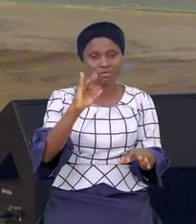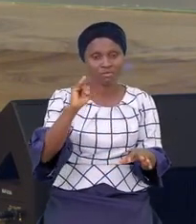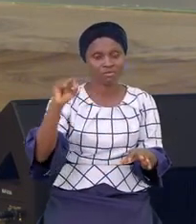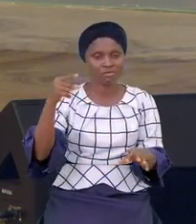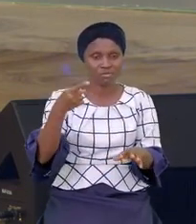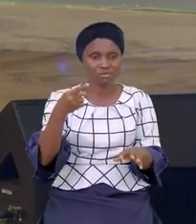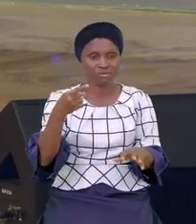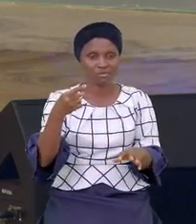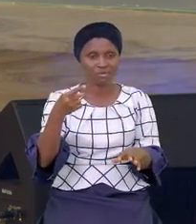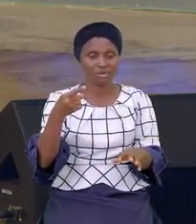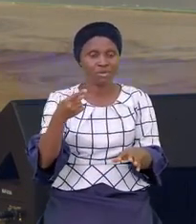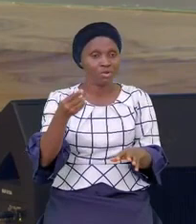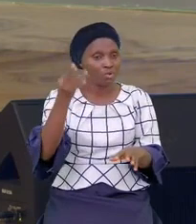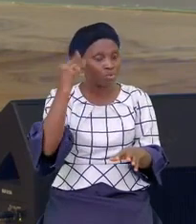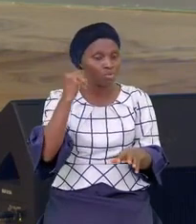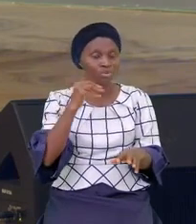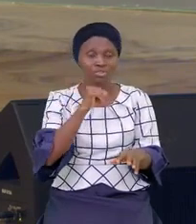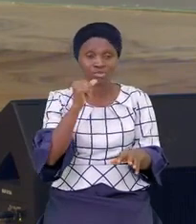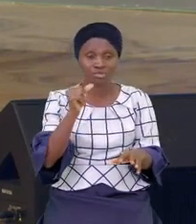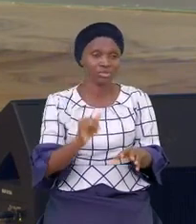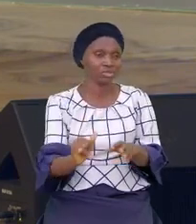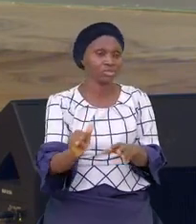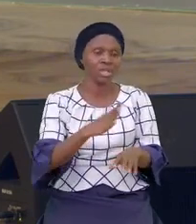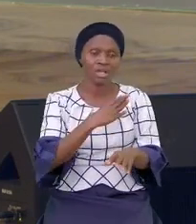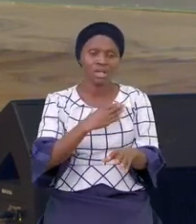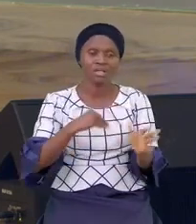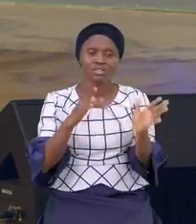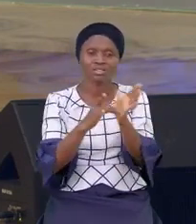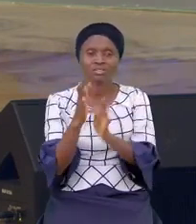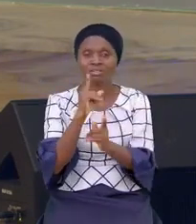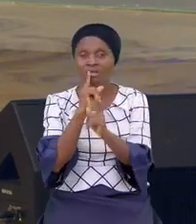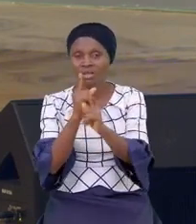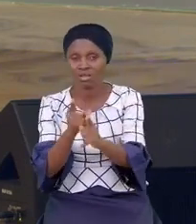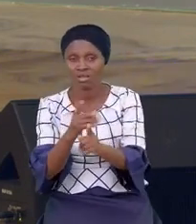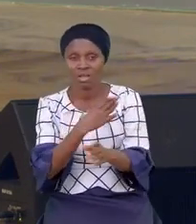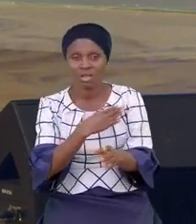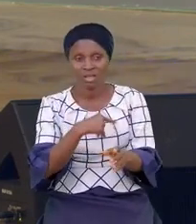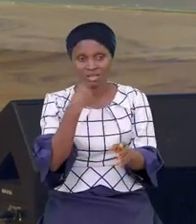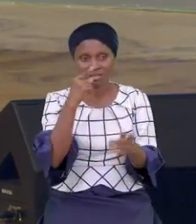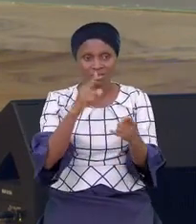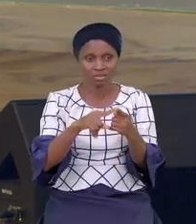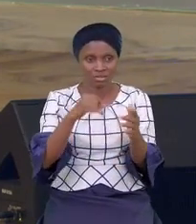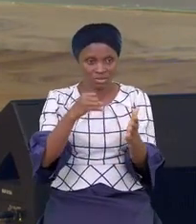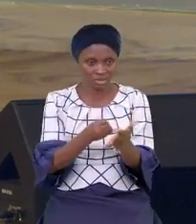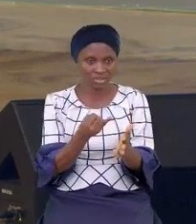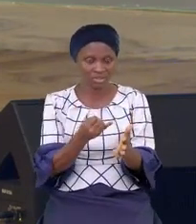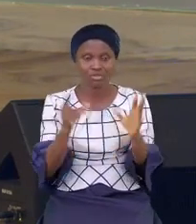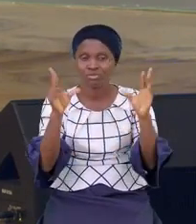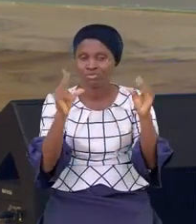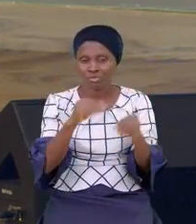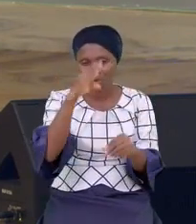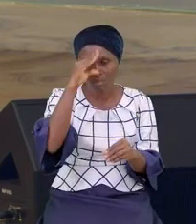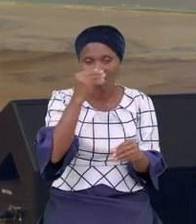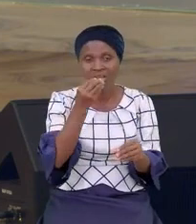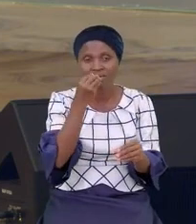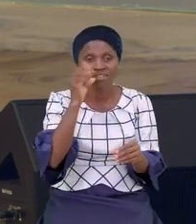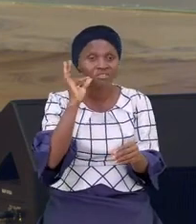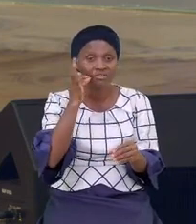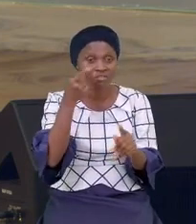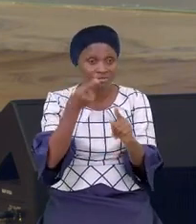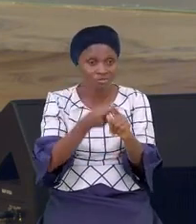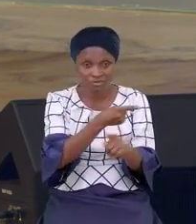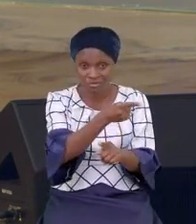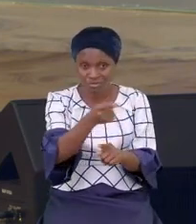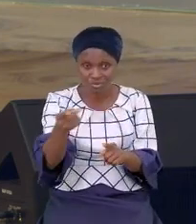yet. And Jesus answered and said unto it, no man eat fruit